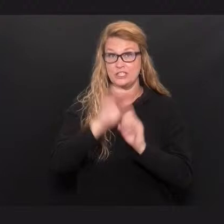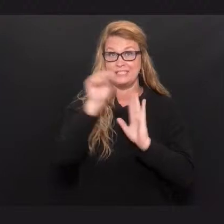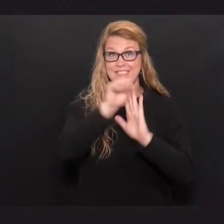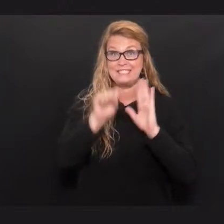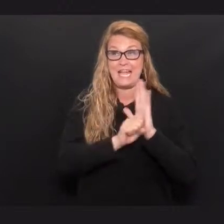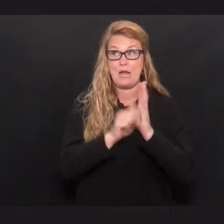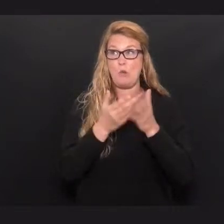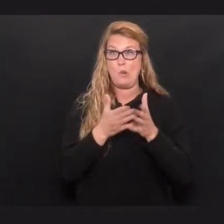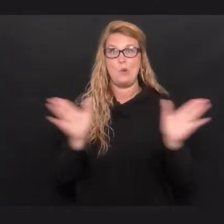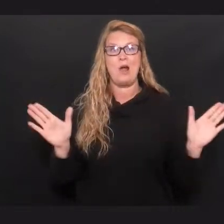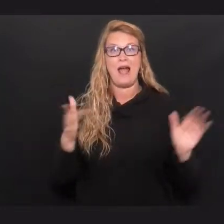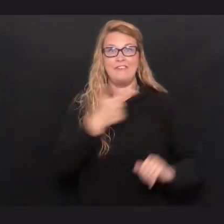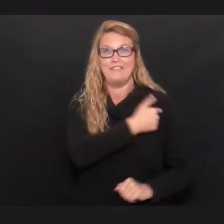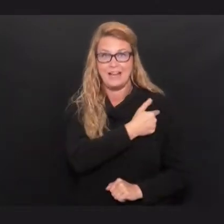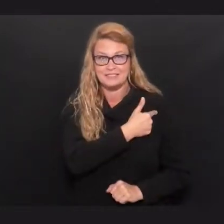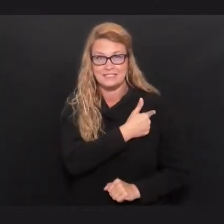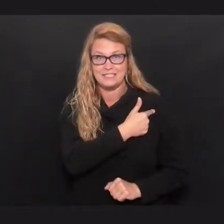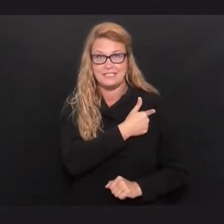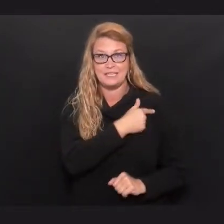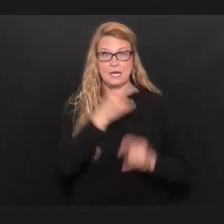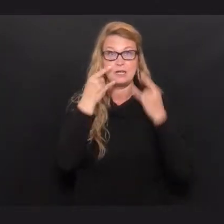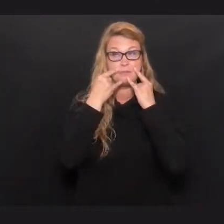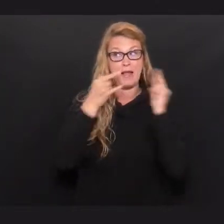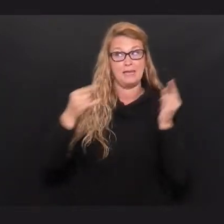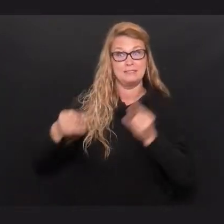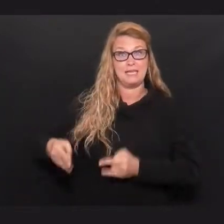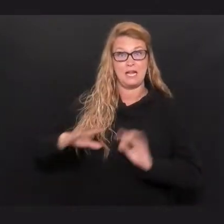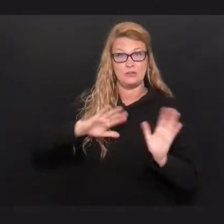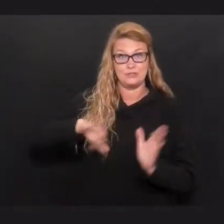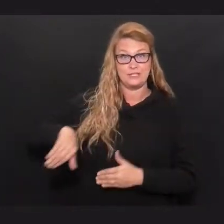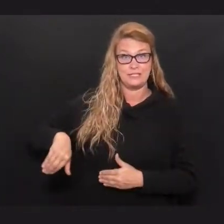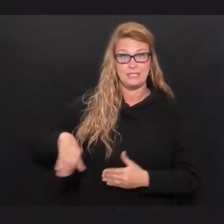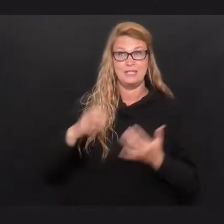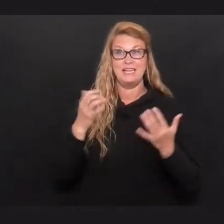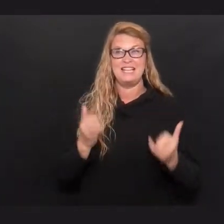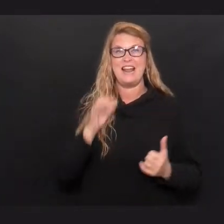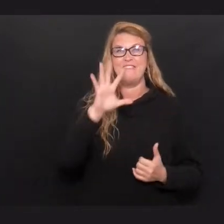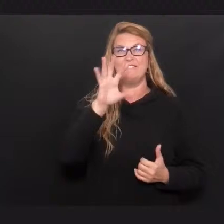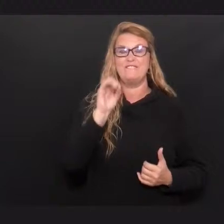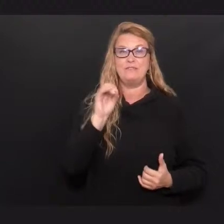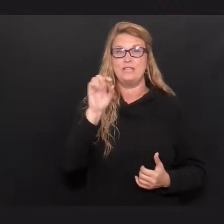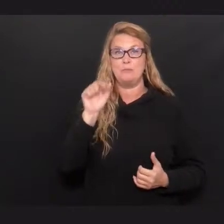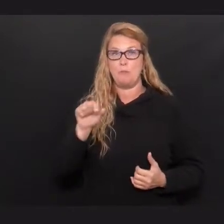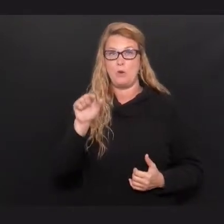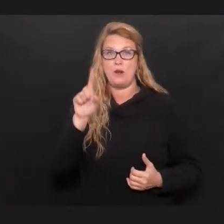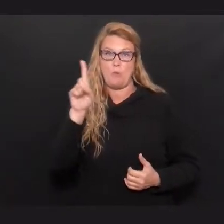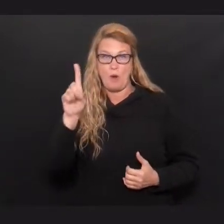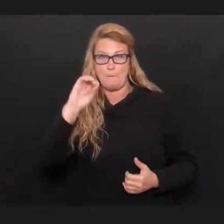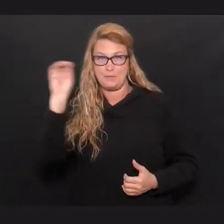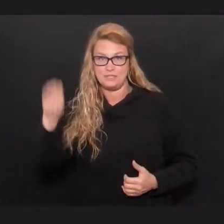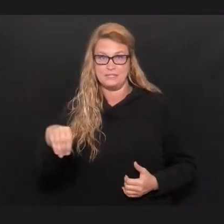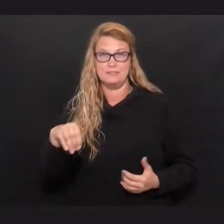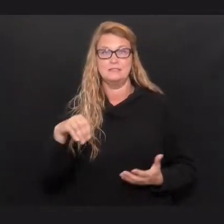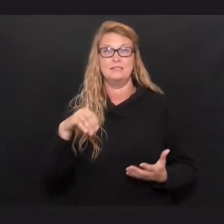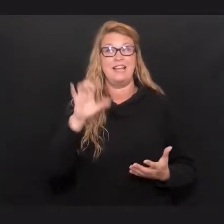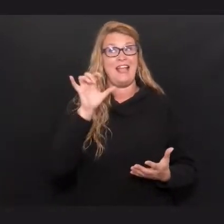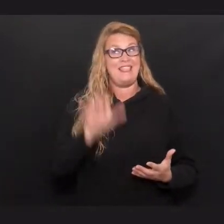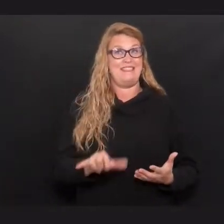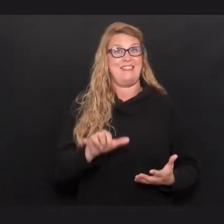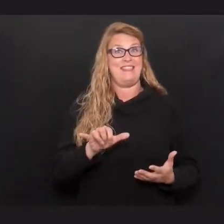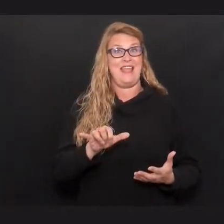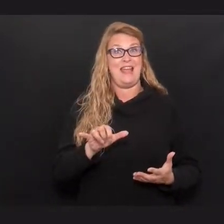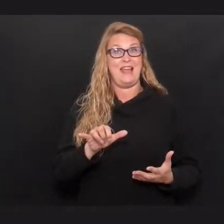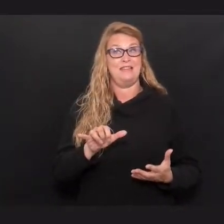the vaccine in order to get rid of the masks, and right now we're at 50.9%, that is a long